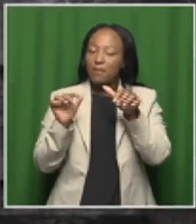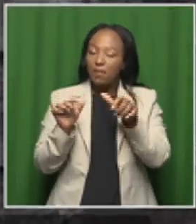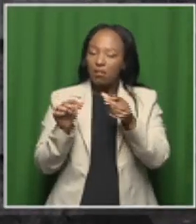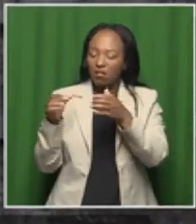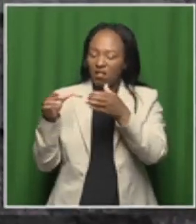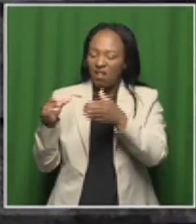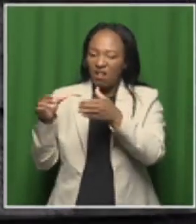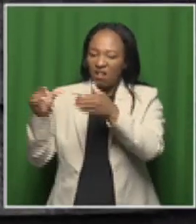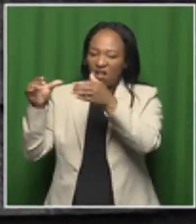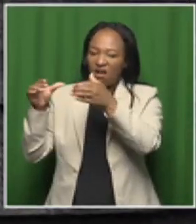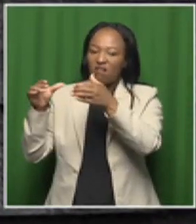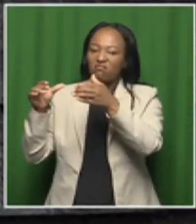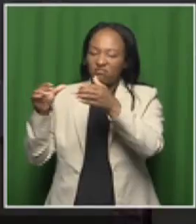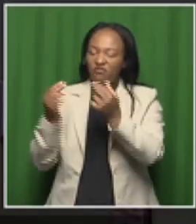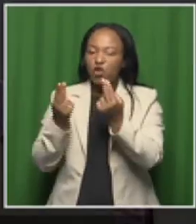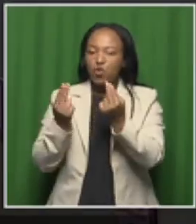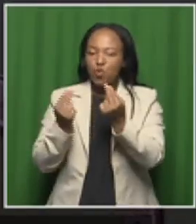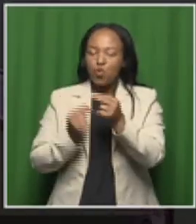new lands.